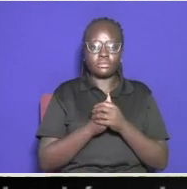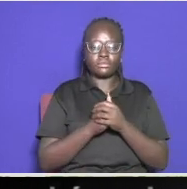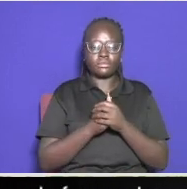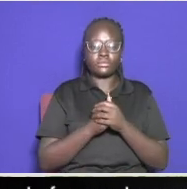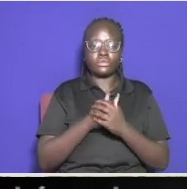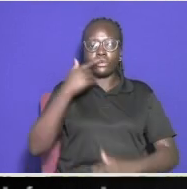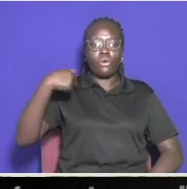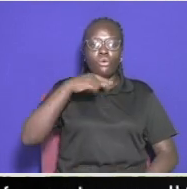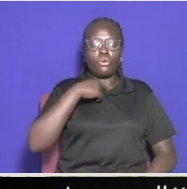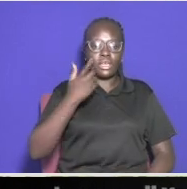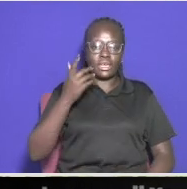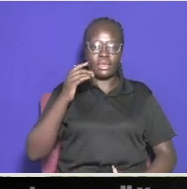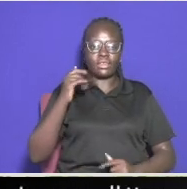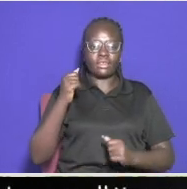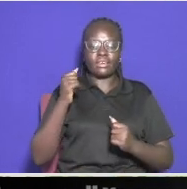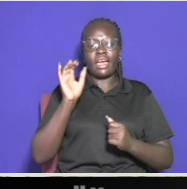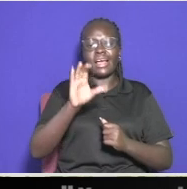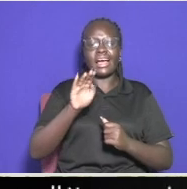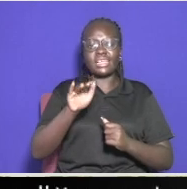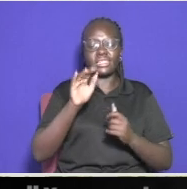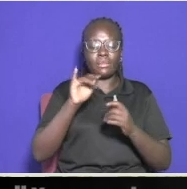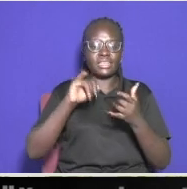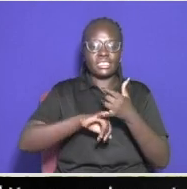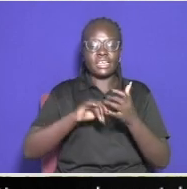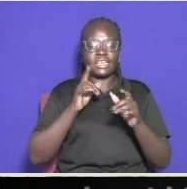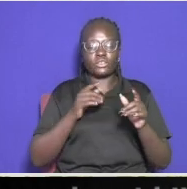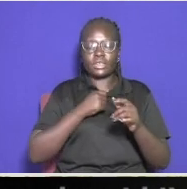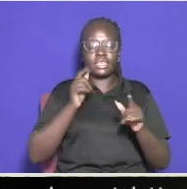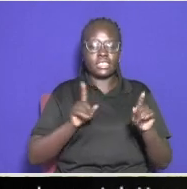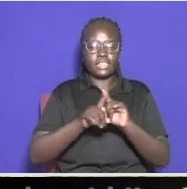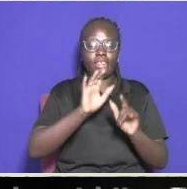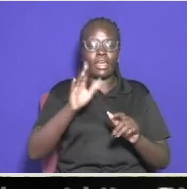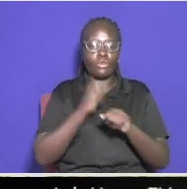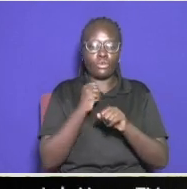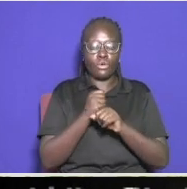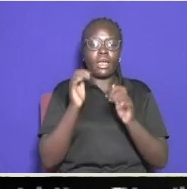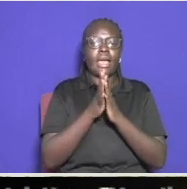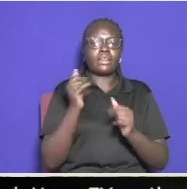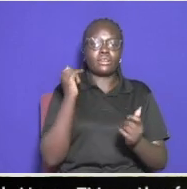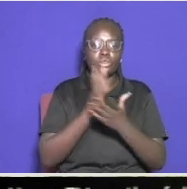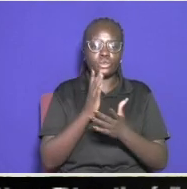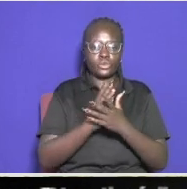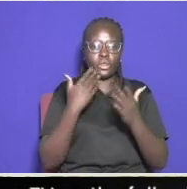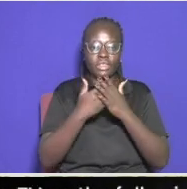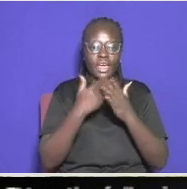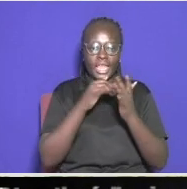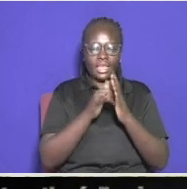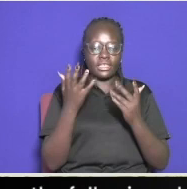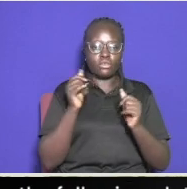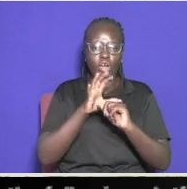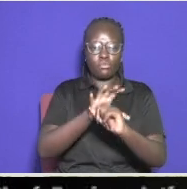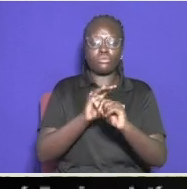we actually probed by our sister to do it. And we really do appreciate that initial